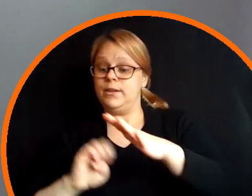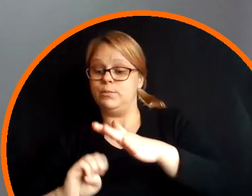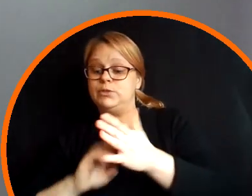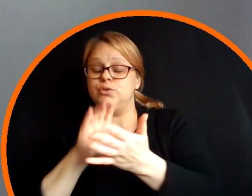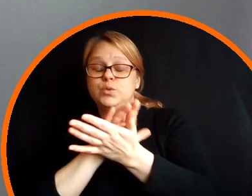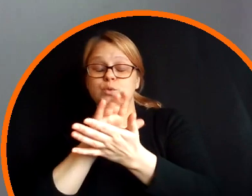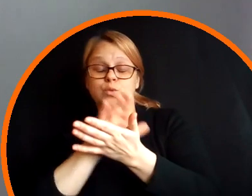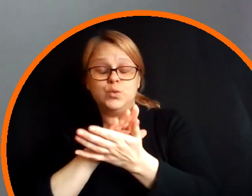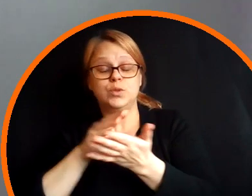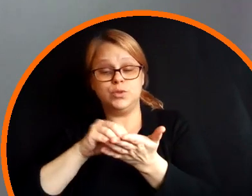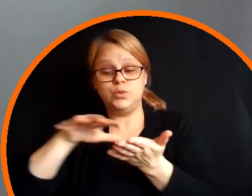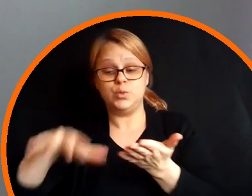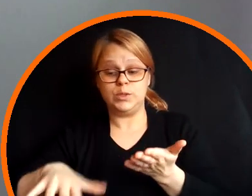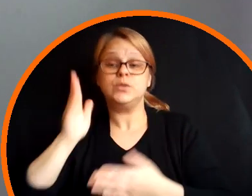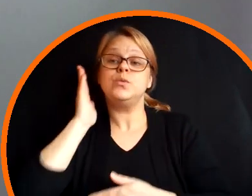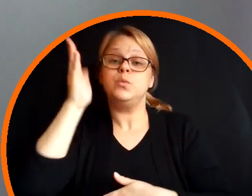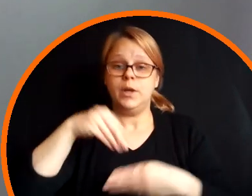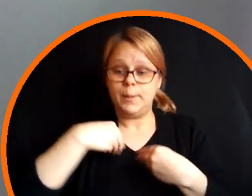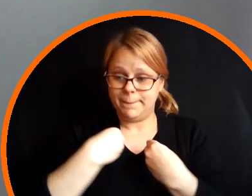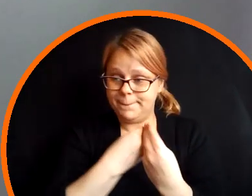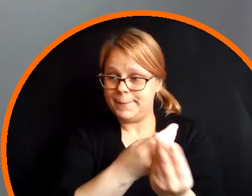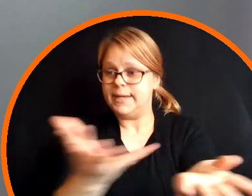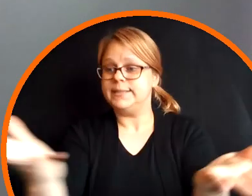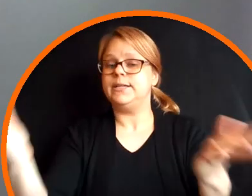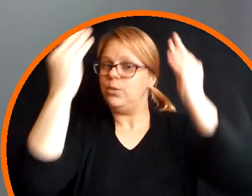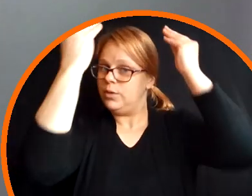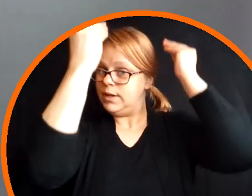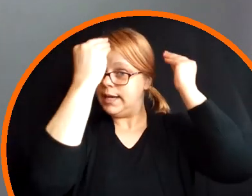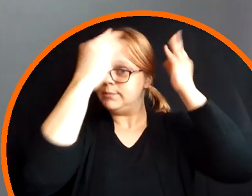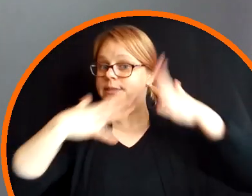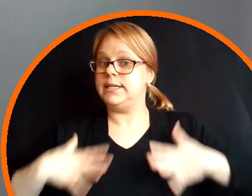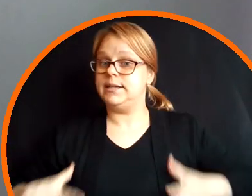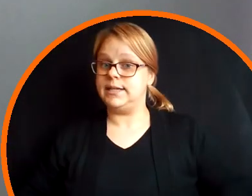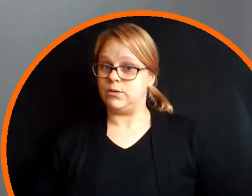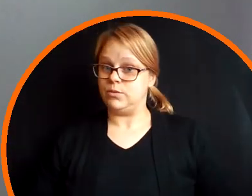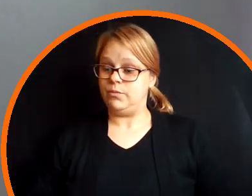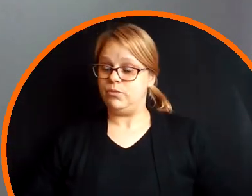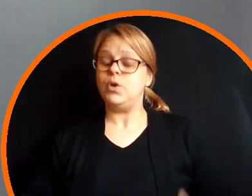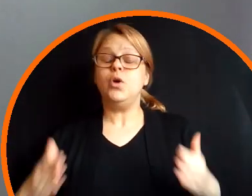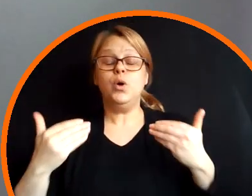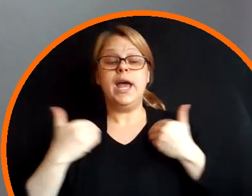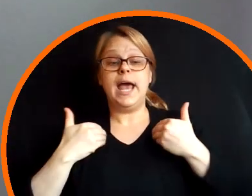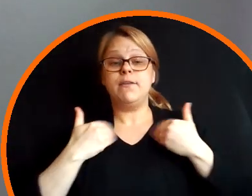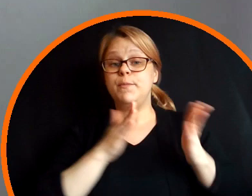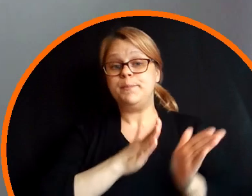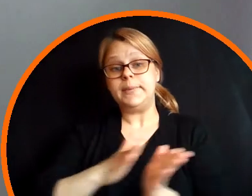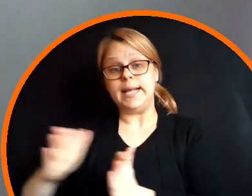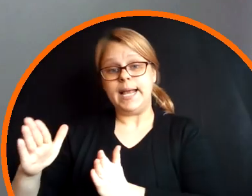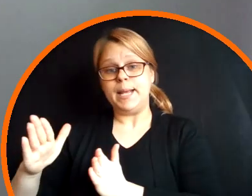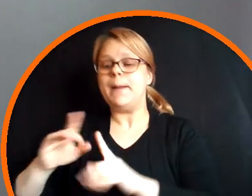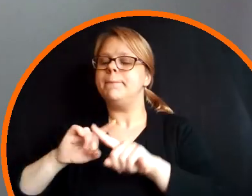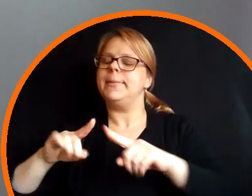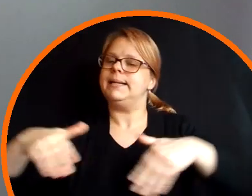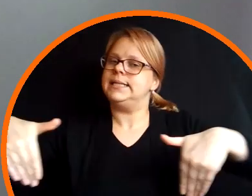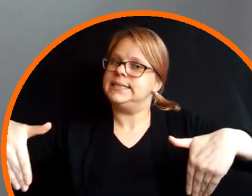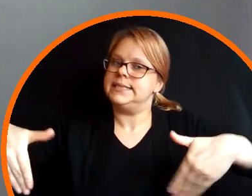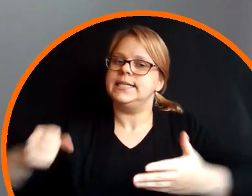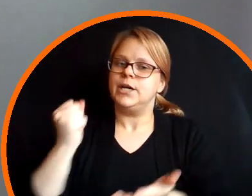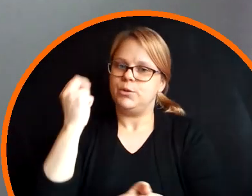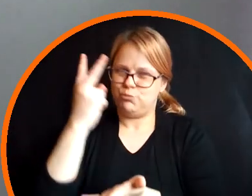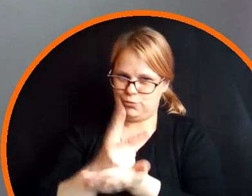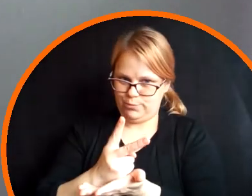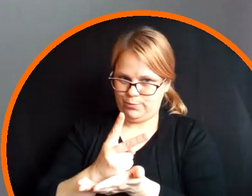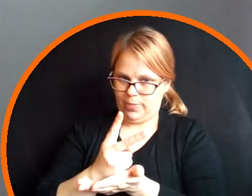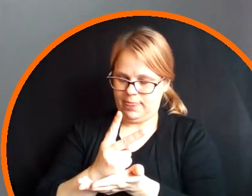gowns. We still have a plan, have to get a lot of this approved by the district. So we're looking at